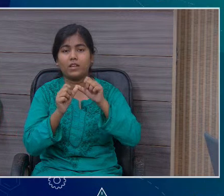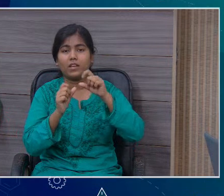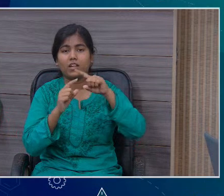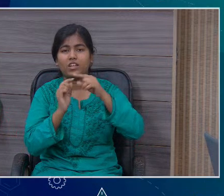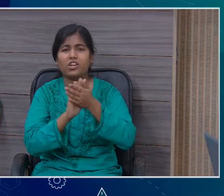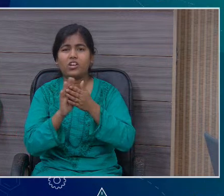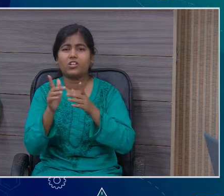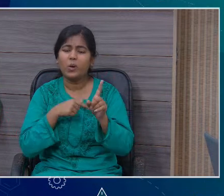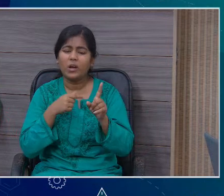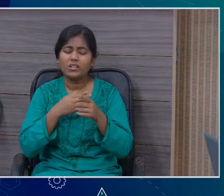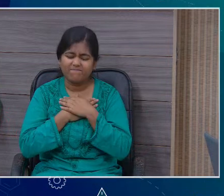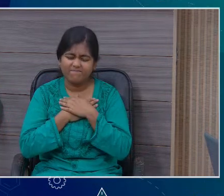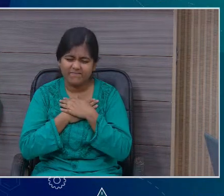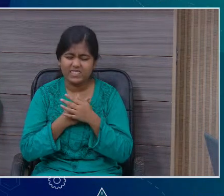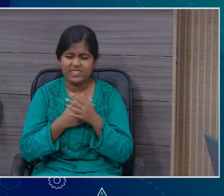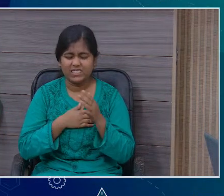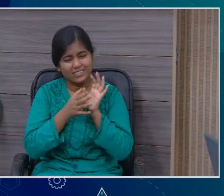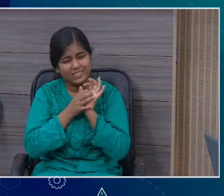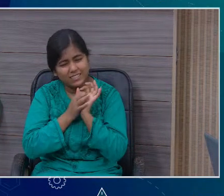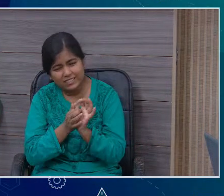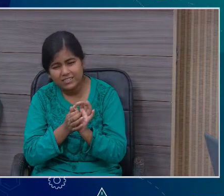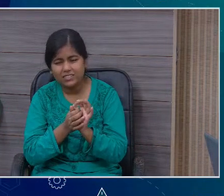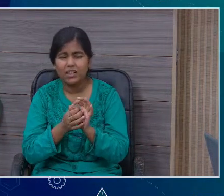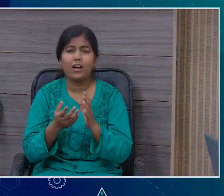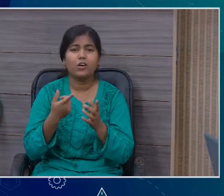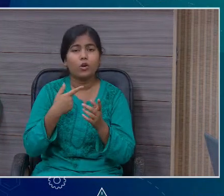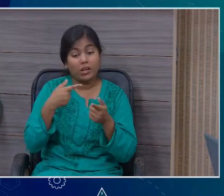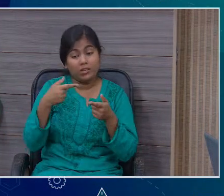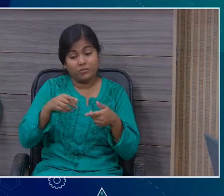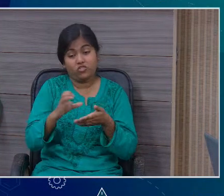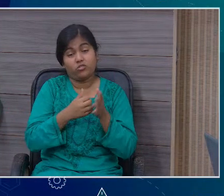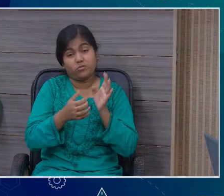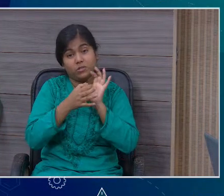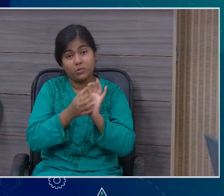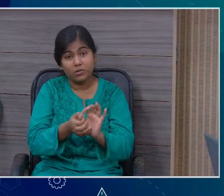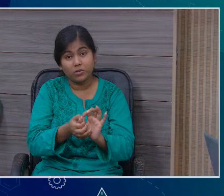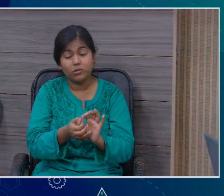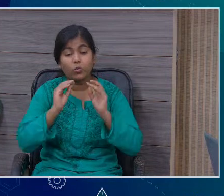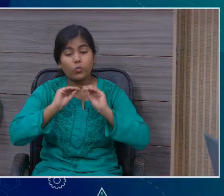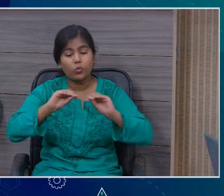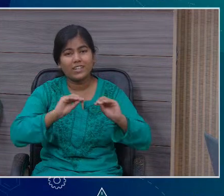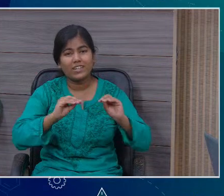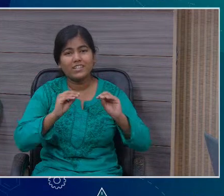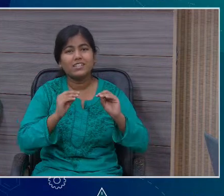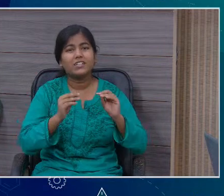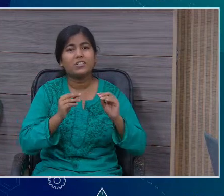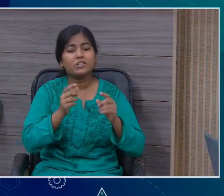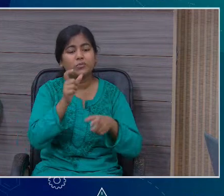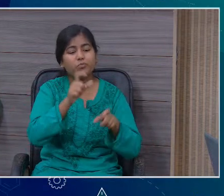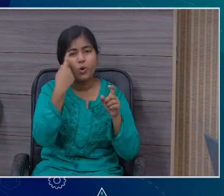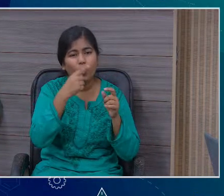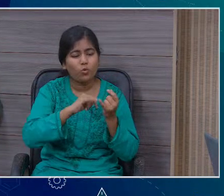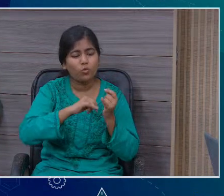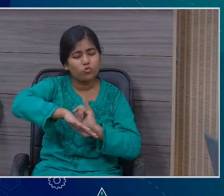empathizing with children who are socially below their levels, income wise. That is the main crust